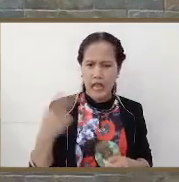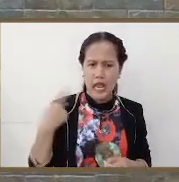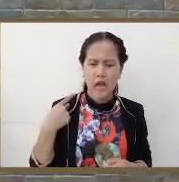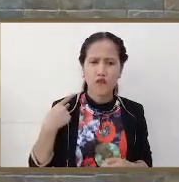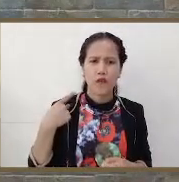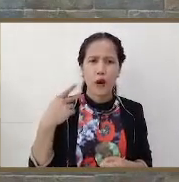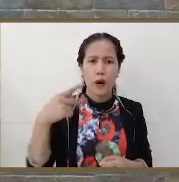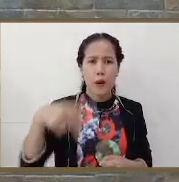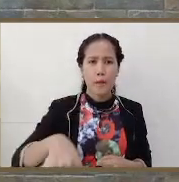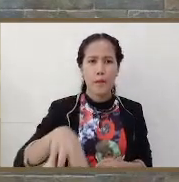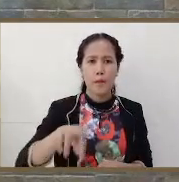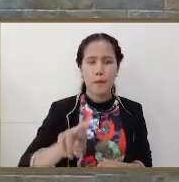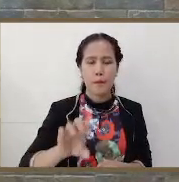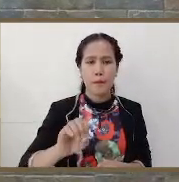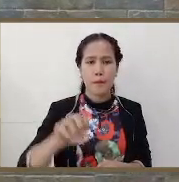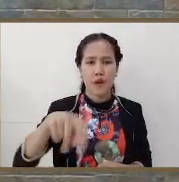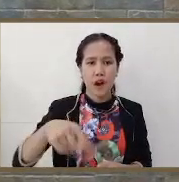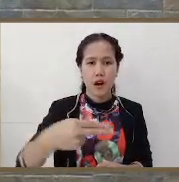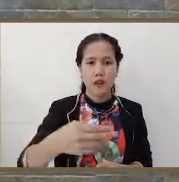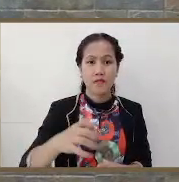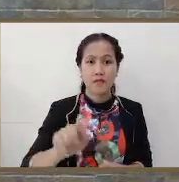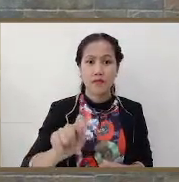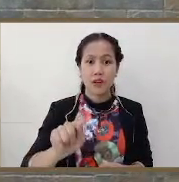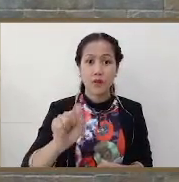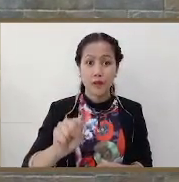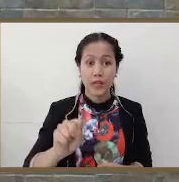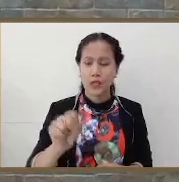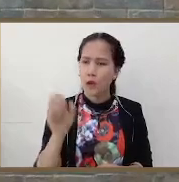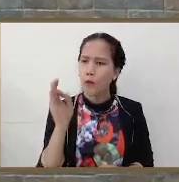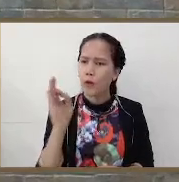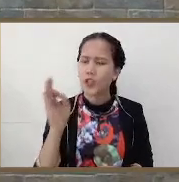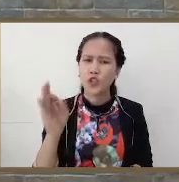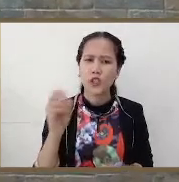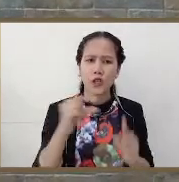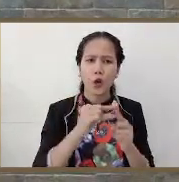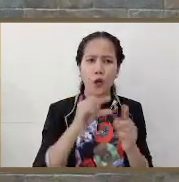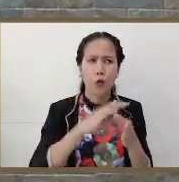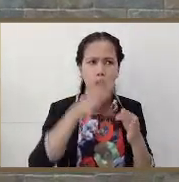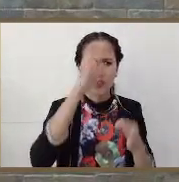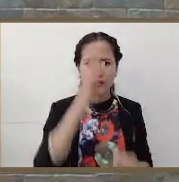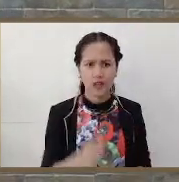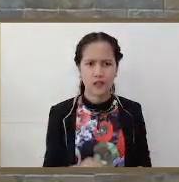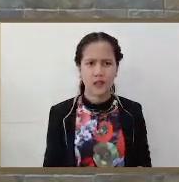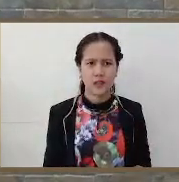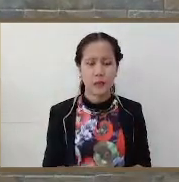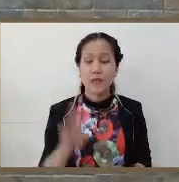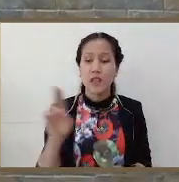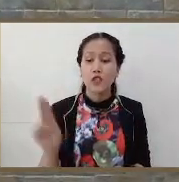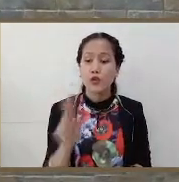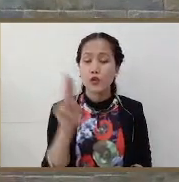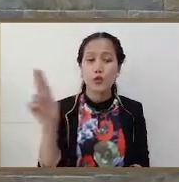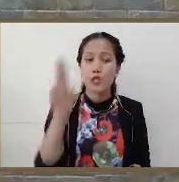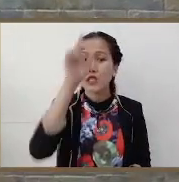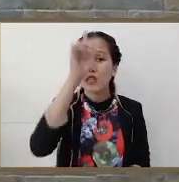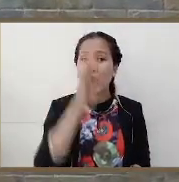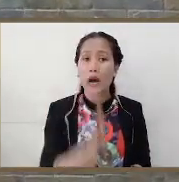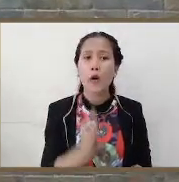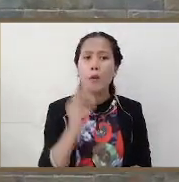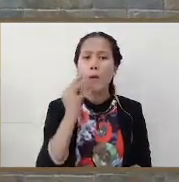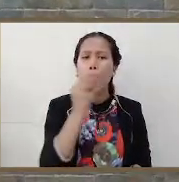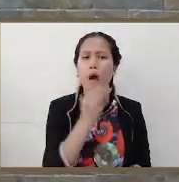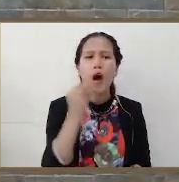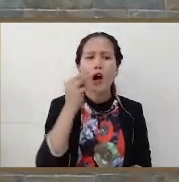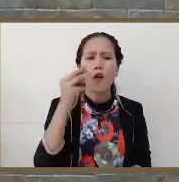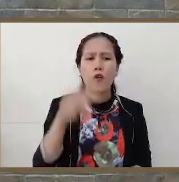time. God is using him. God has his own mouthpiece na ginagamit to reach